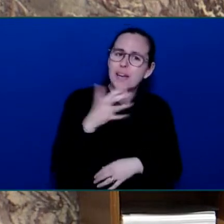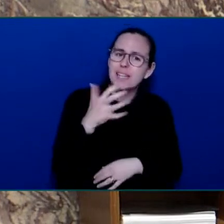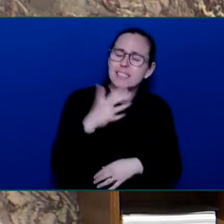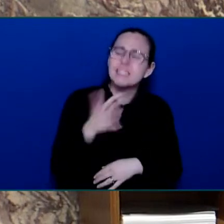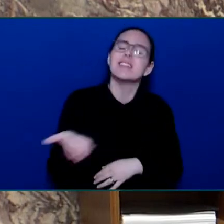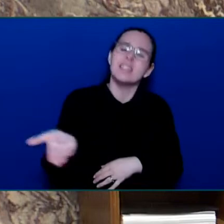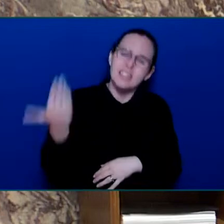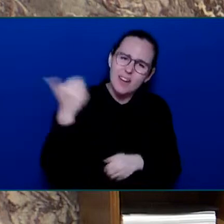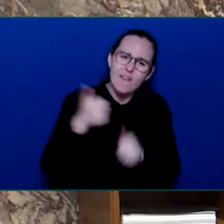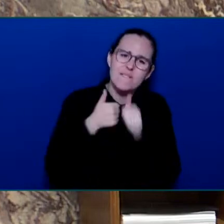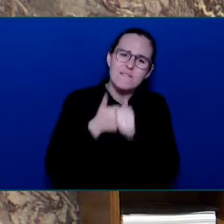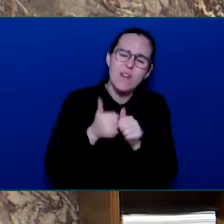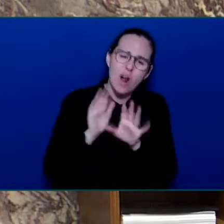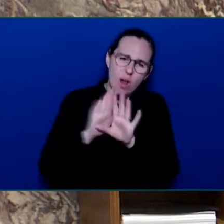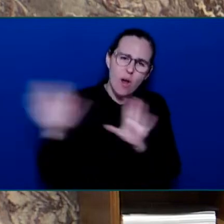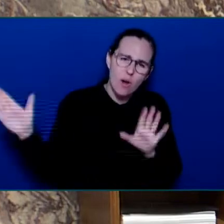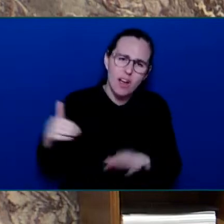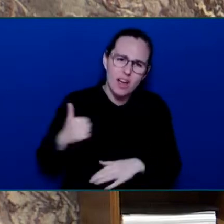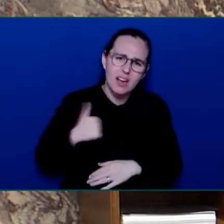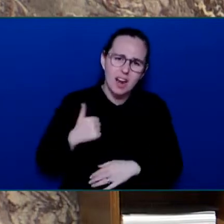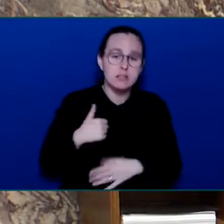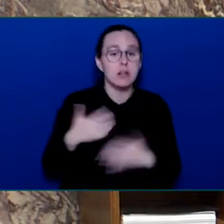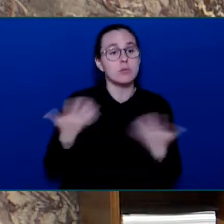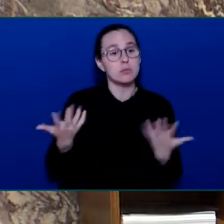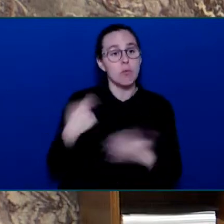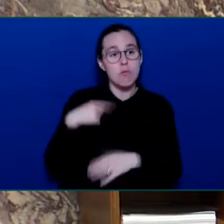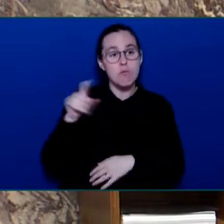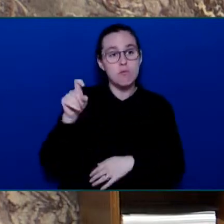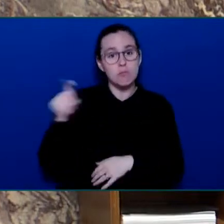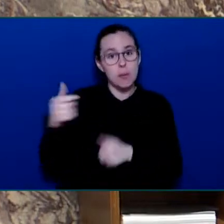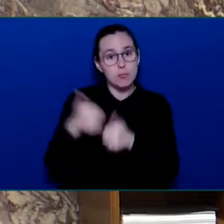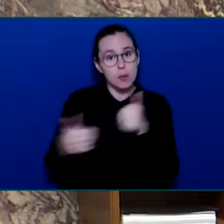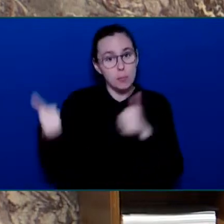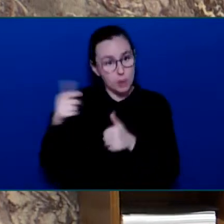of leadership and remove the provincial carbon tax on home heating?